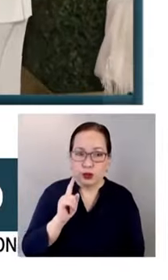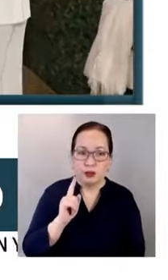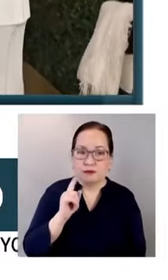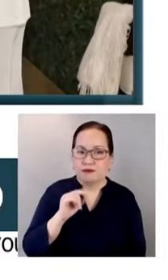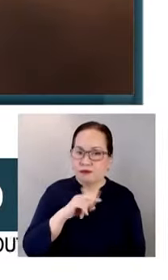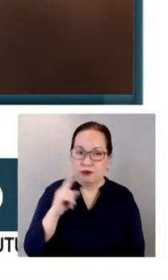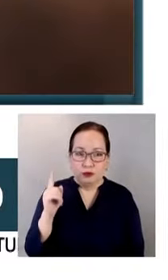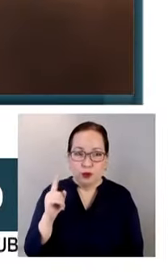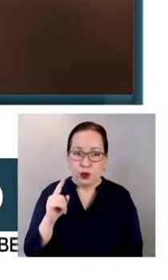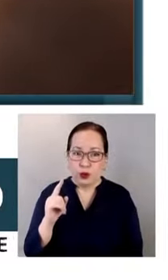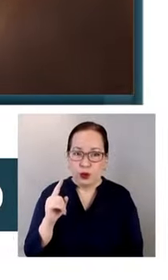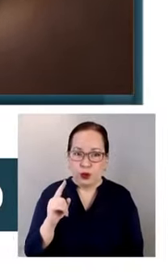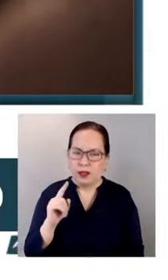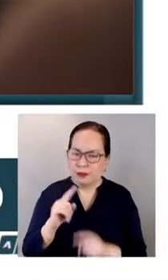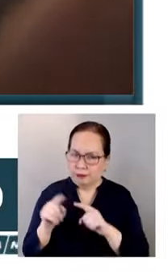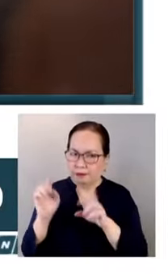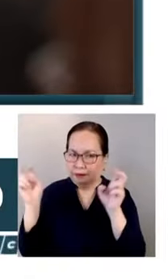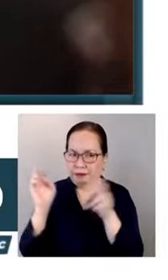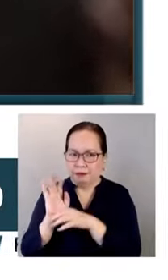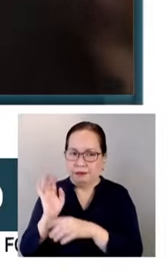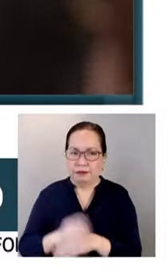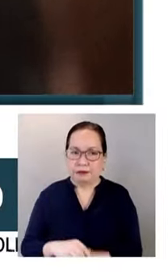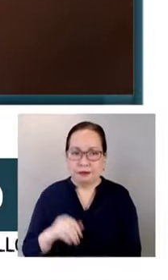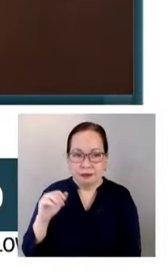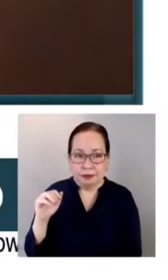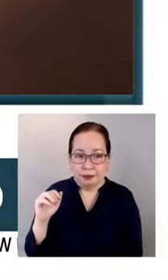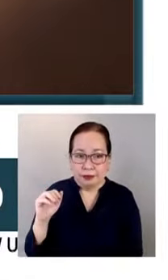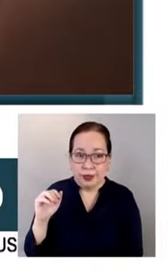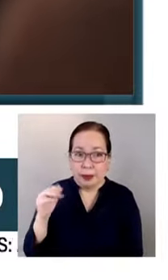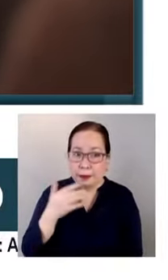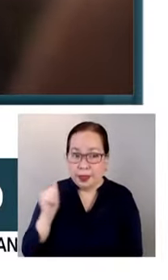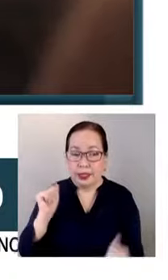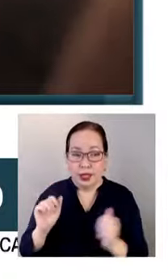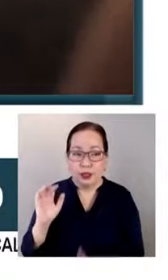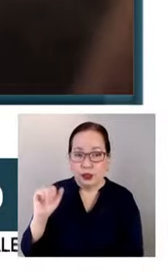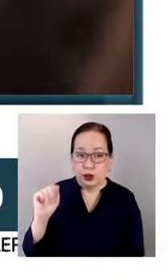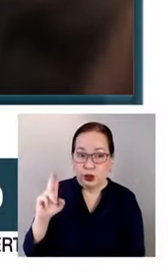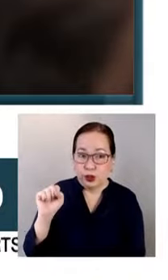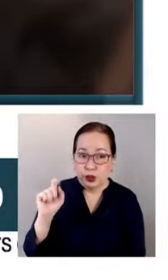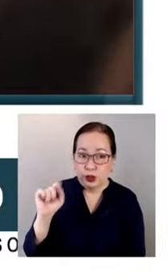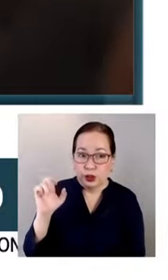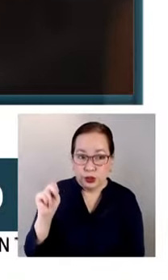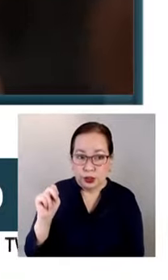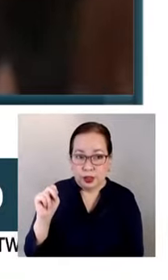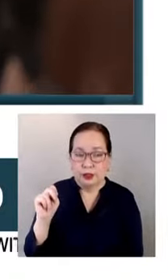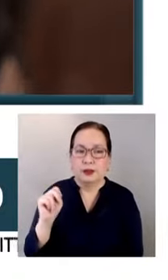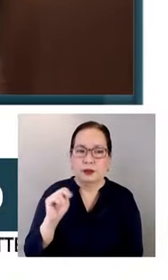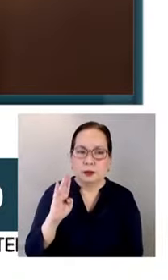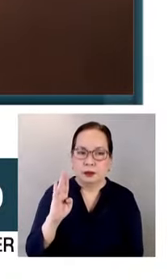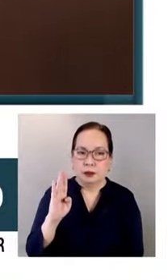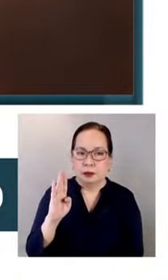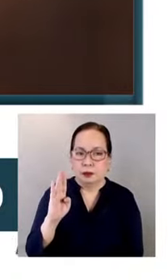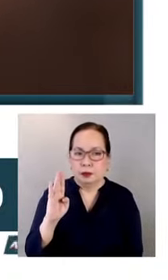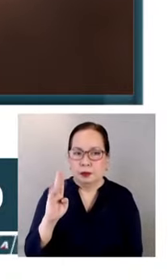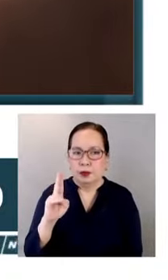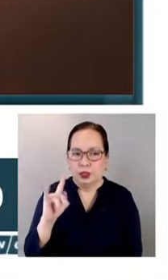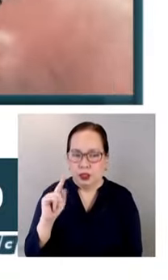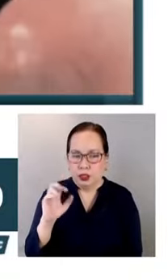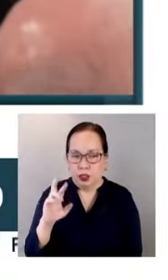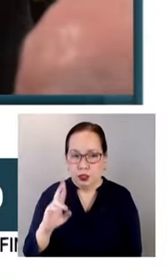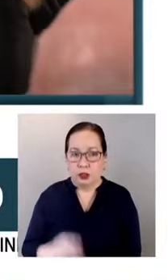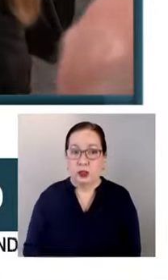of Inisherin. Austin Butler took home Best Actor in a Drama Movie for his role as Elvis, as Cate Blanchett won for Tar.